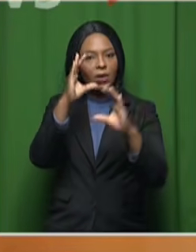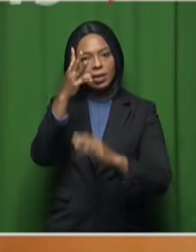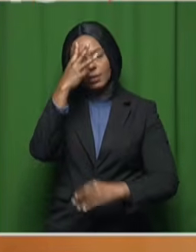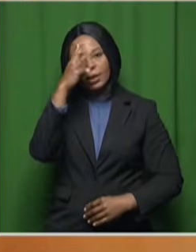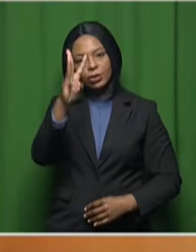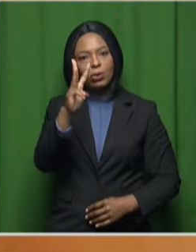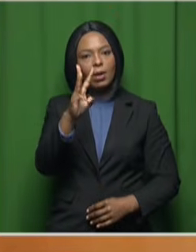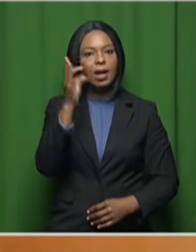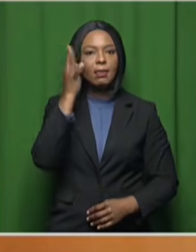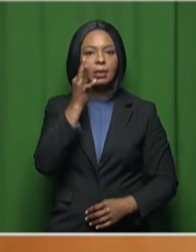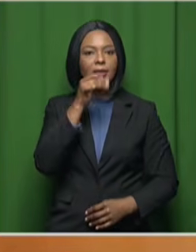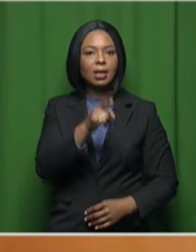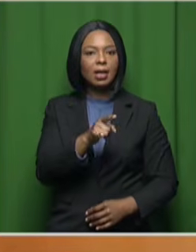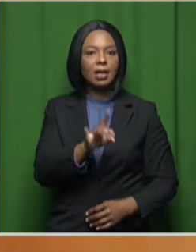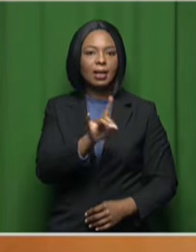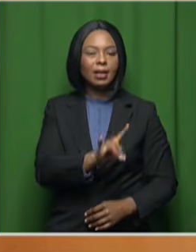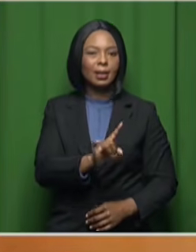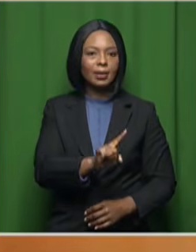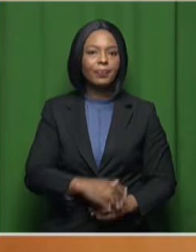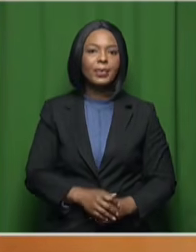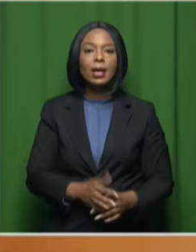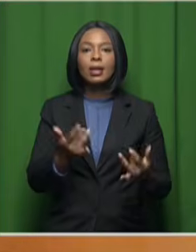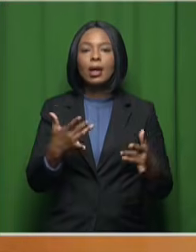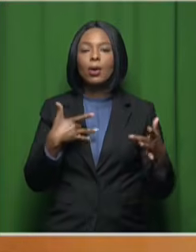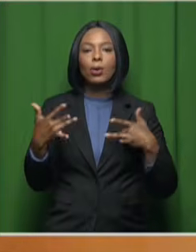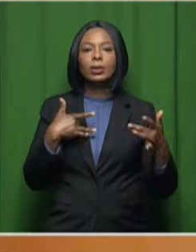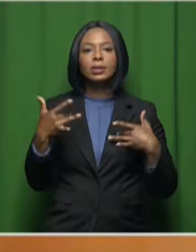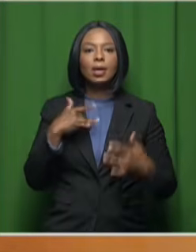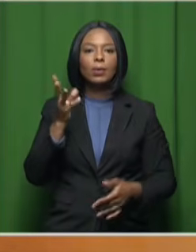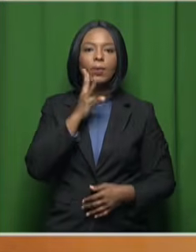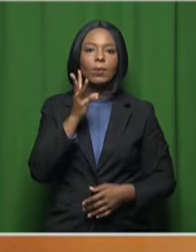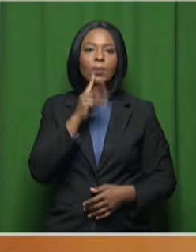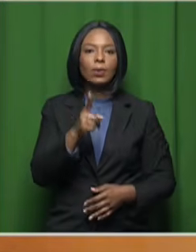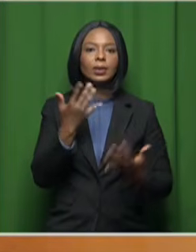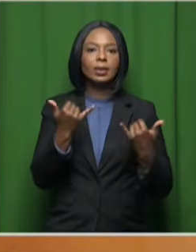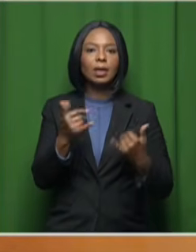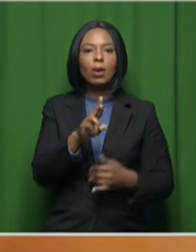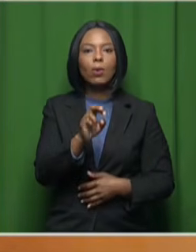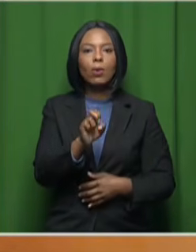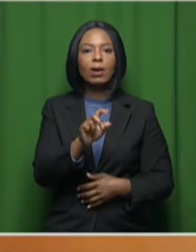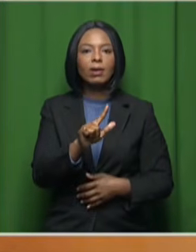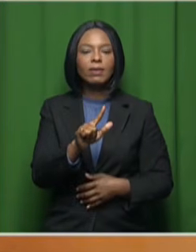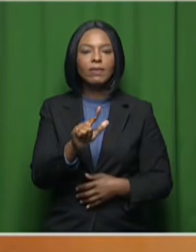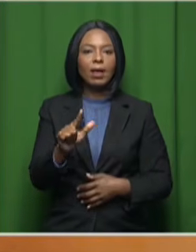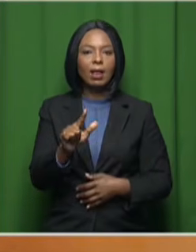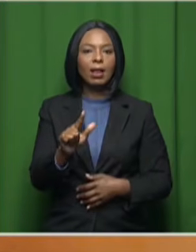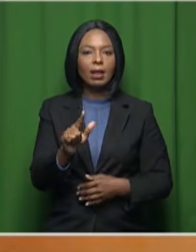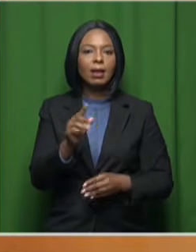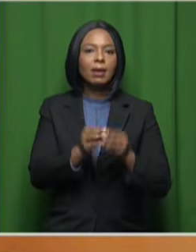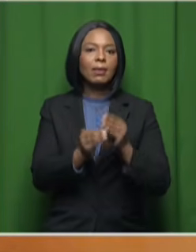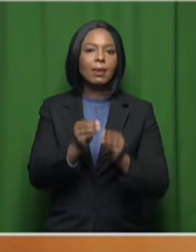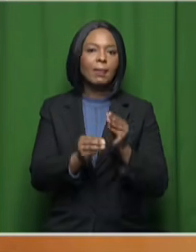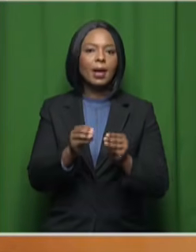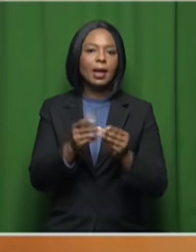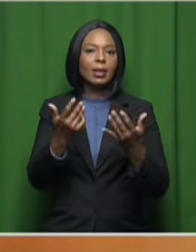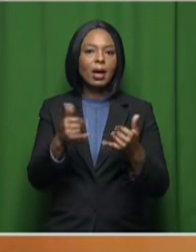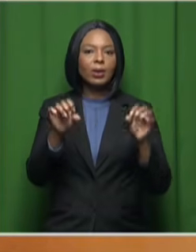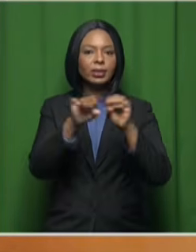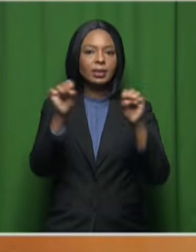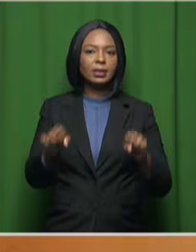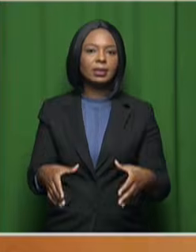clean drinking water remains a major concern. Now, the refurbishment of the Rooiwal Wastewater Treatment Works is currently underway, but